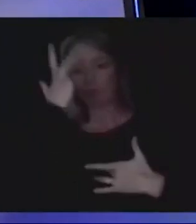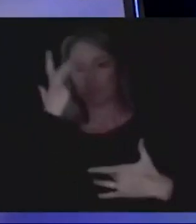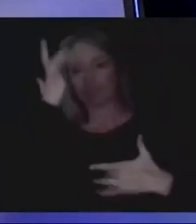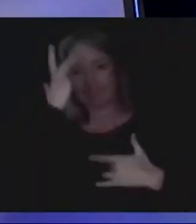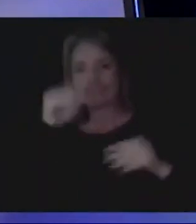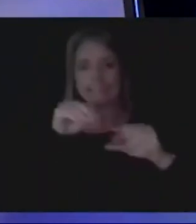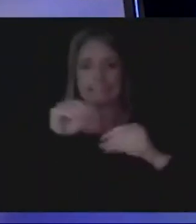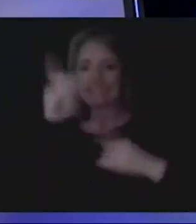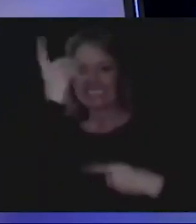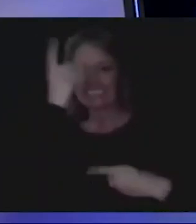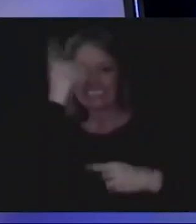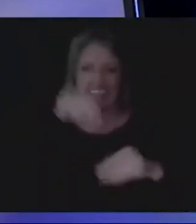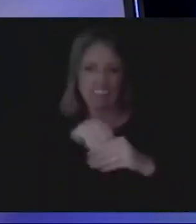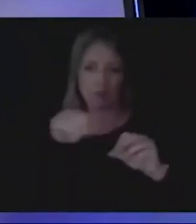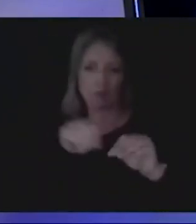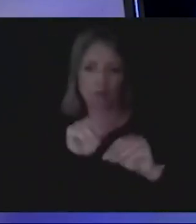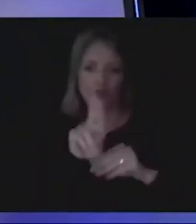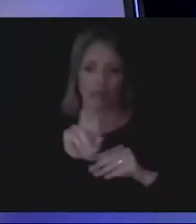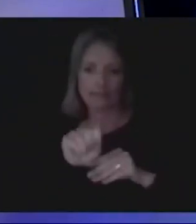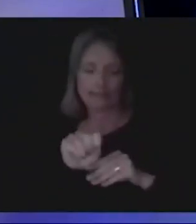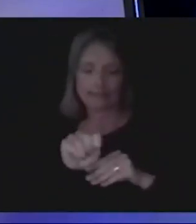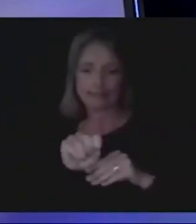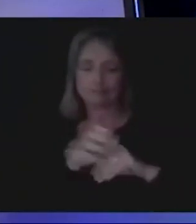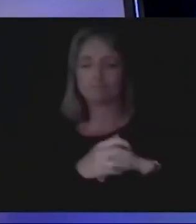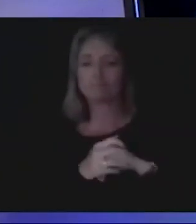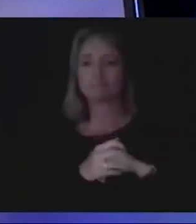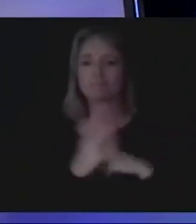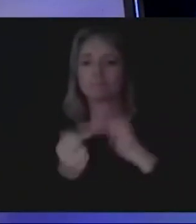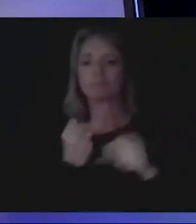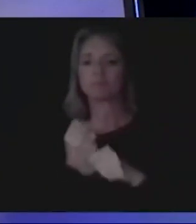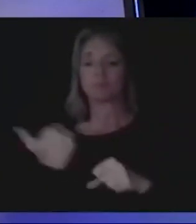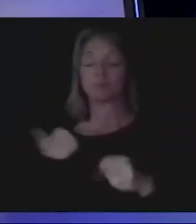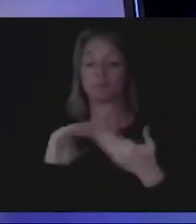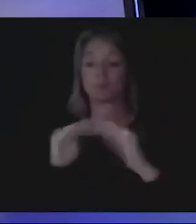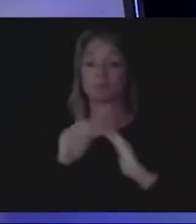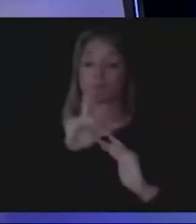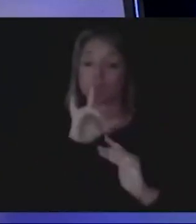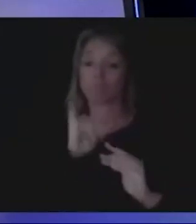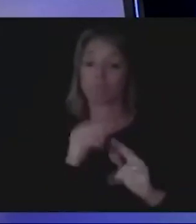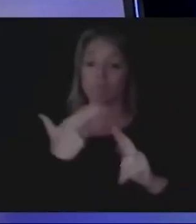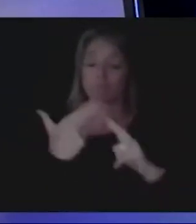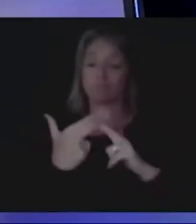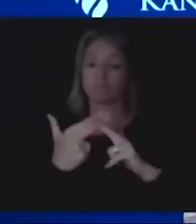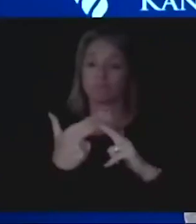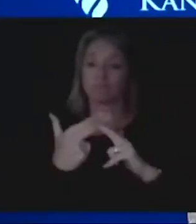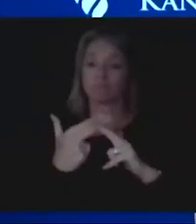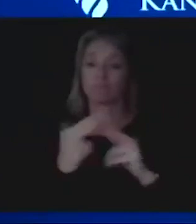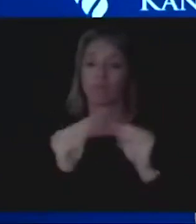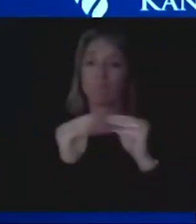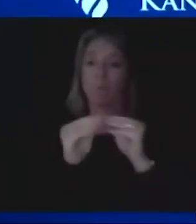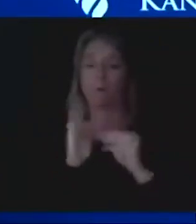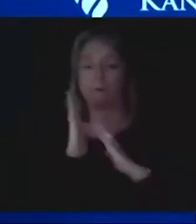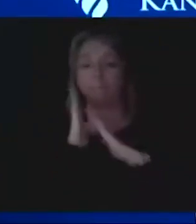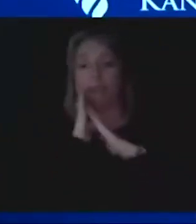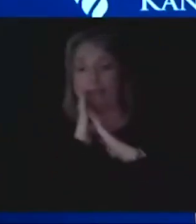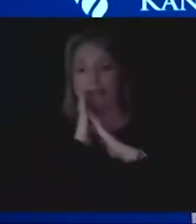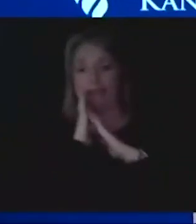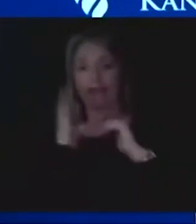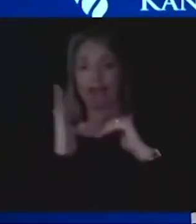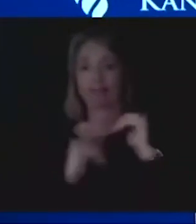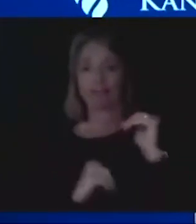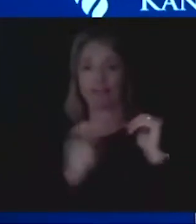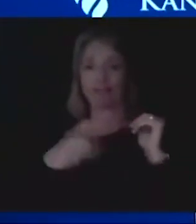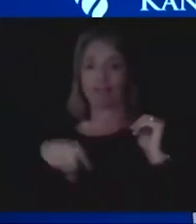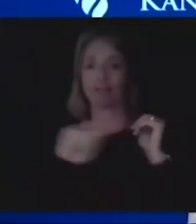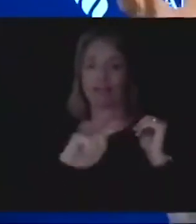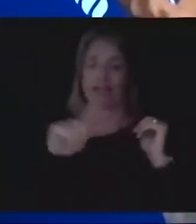actually, years ago, hospital and communities used to be really what we would call overbedded. They had more beds than needed. And